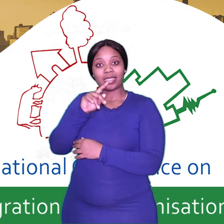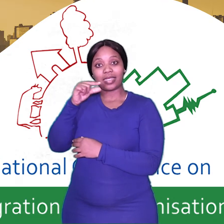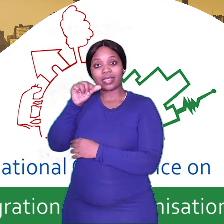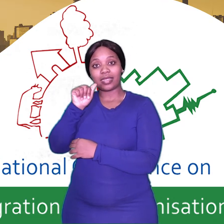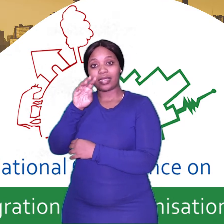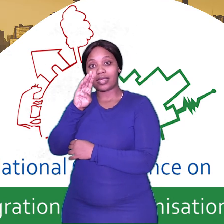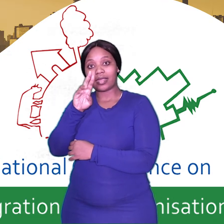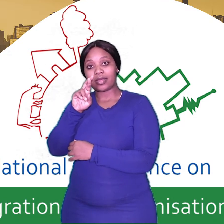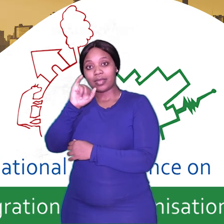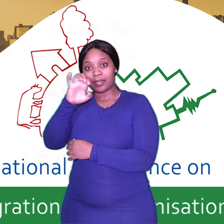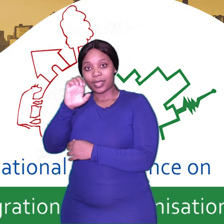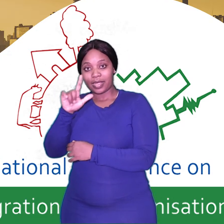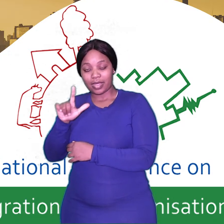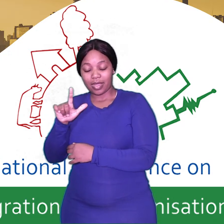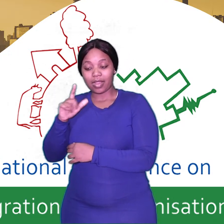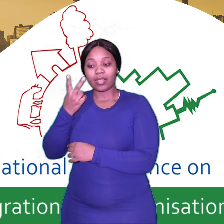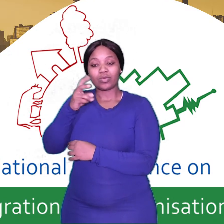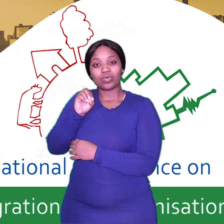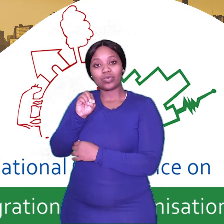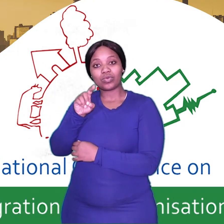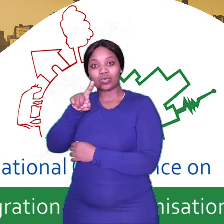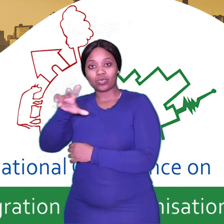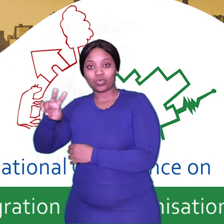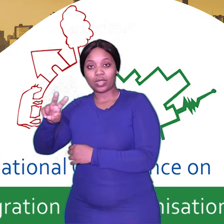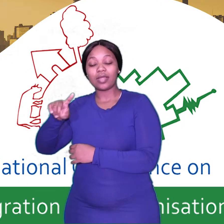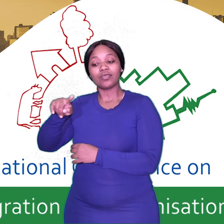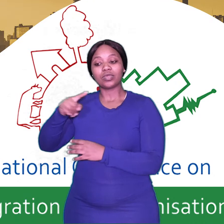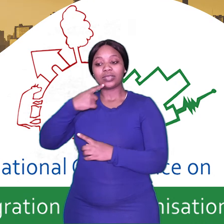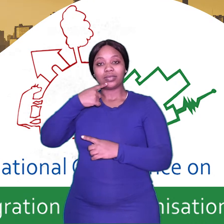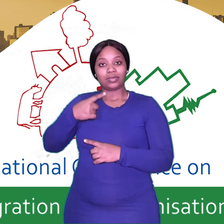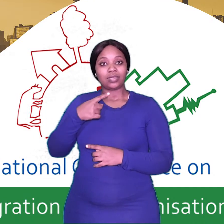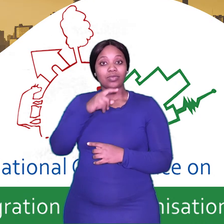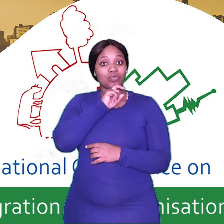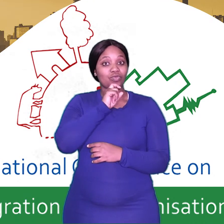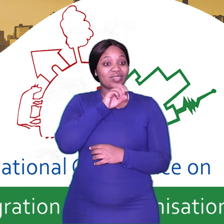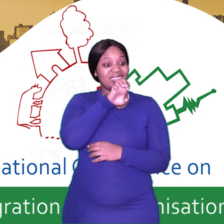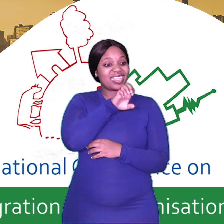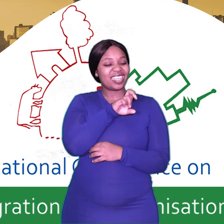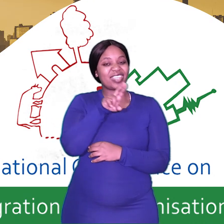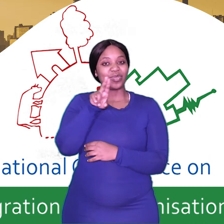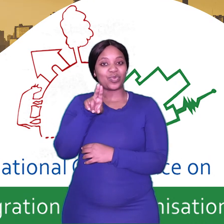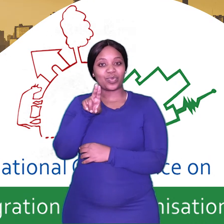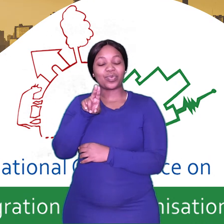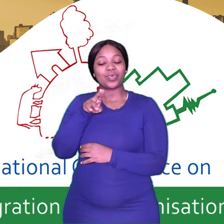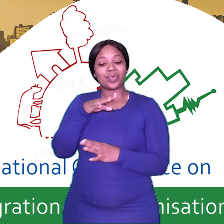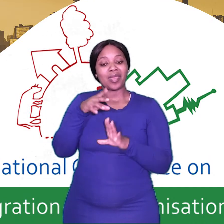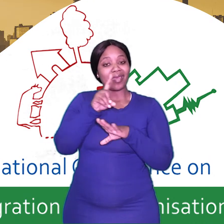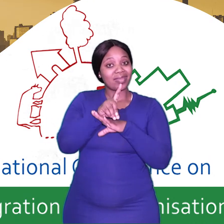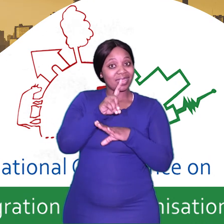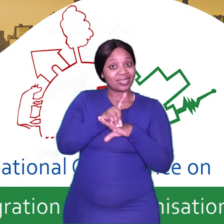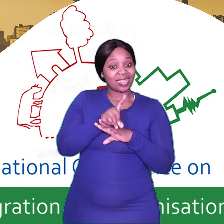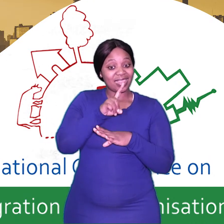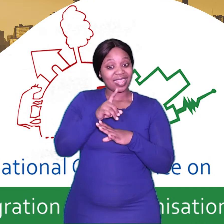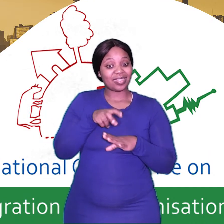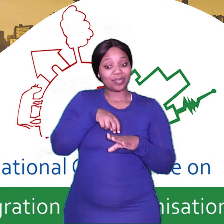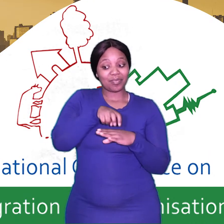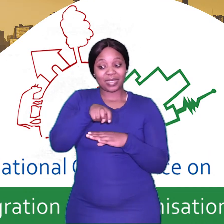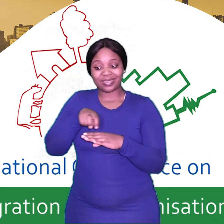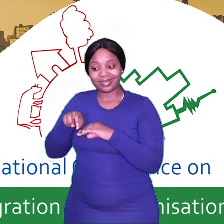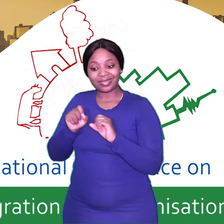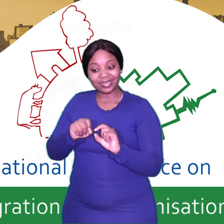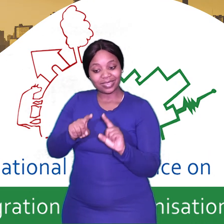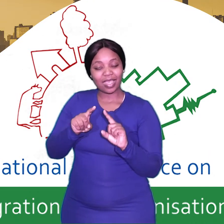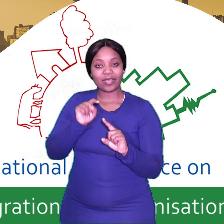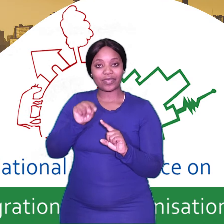2012, who argues that, at least using the EU data, that migration itself is a direct cause